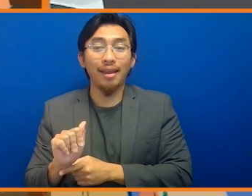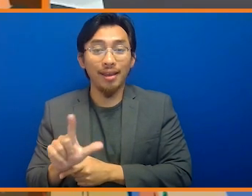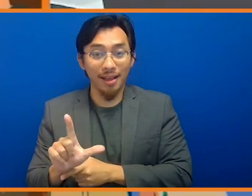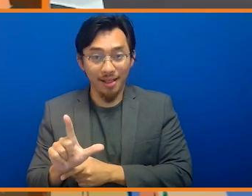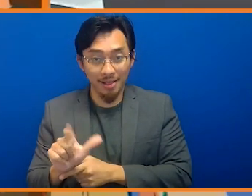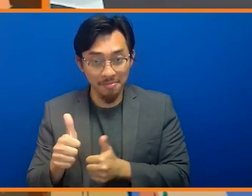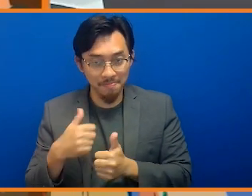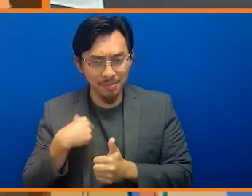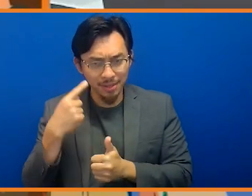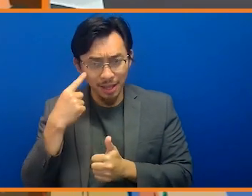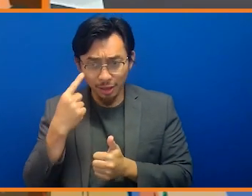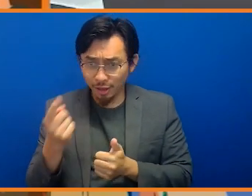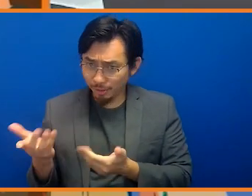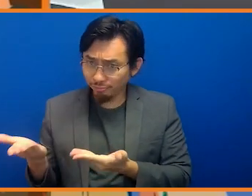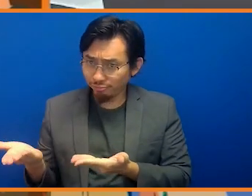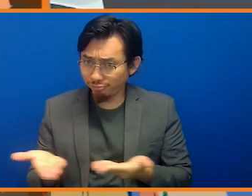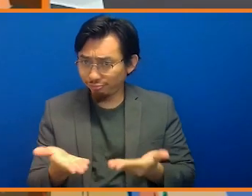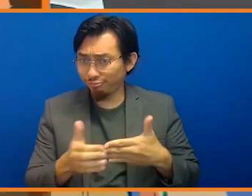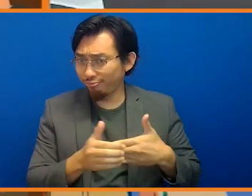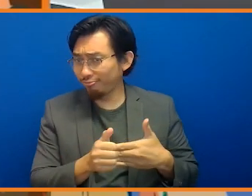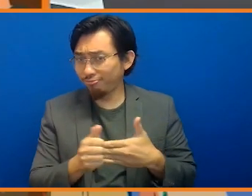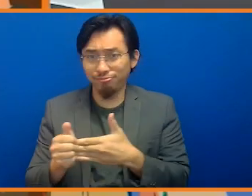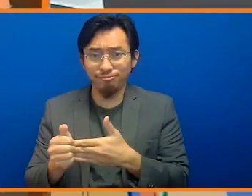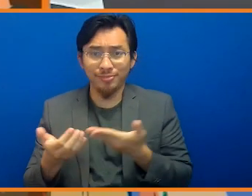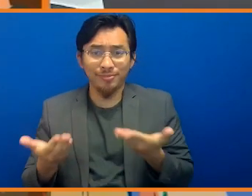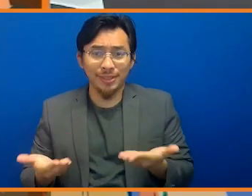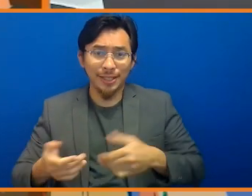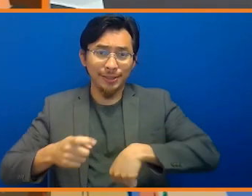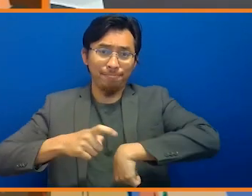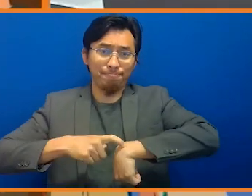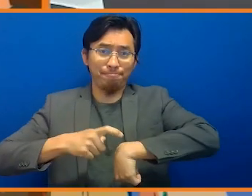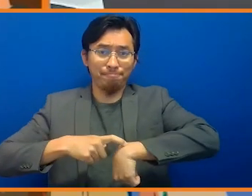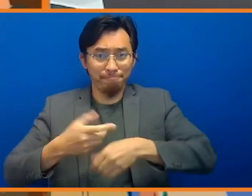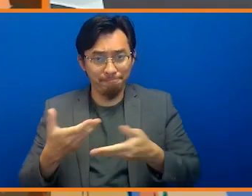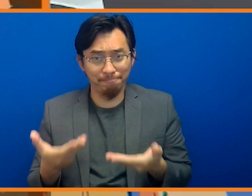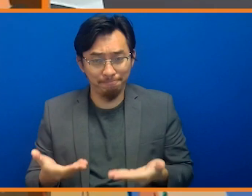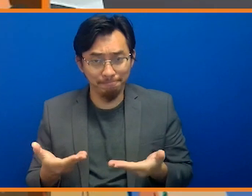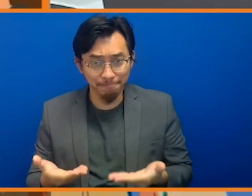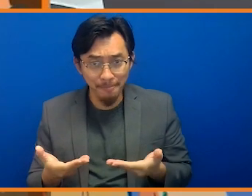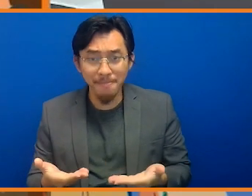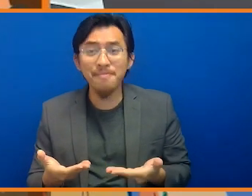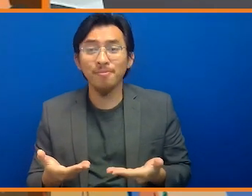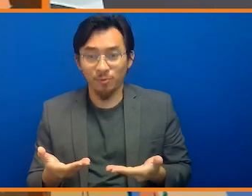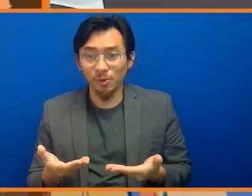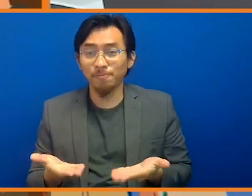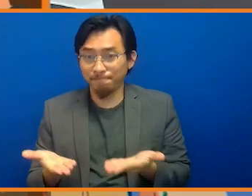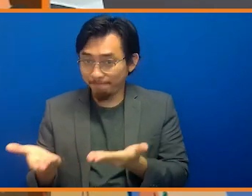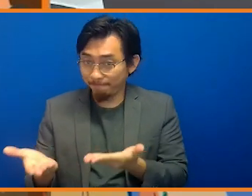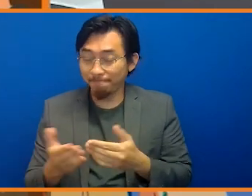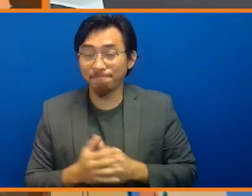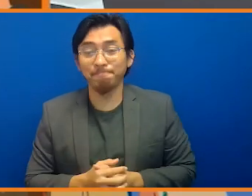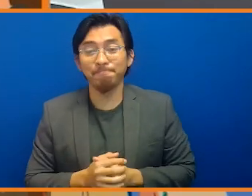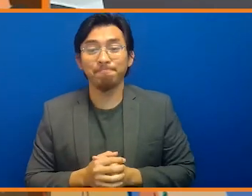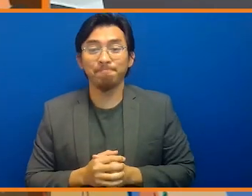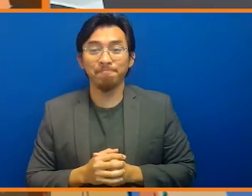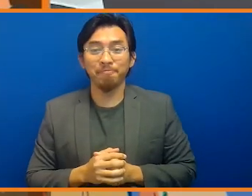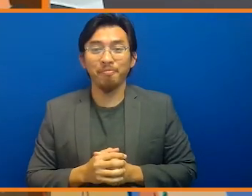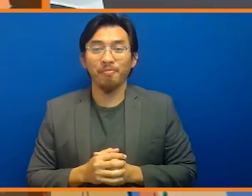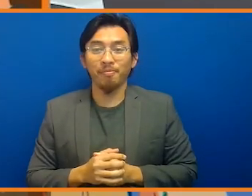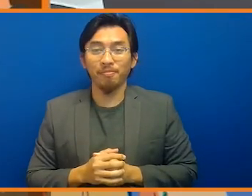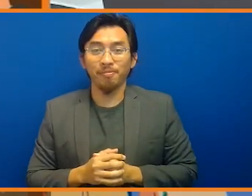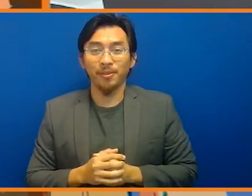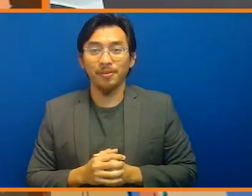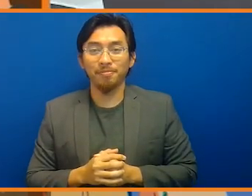And I think Dr. Haekal will directly guide these sessions. So, Dr. Haekal, time is yours.